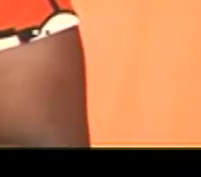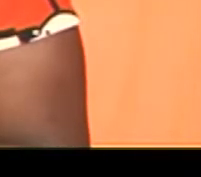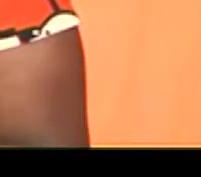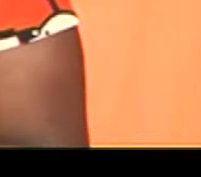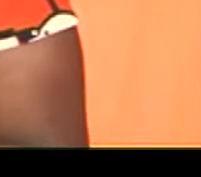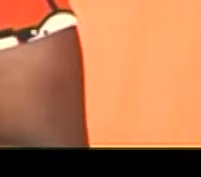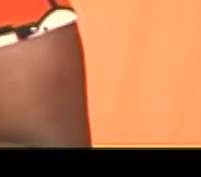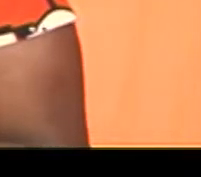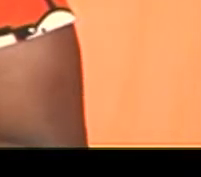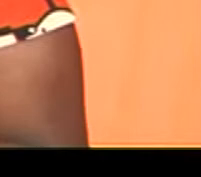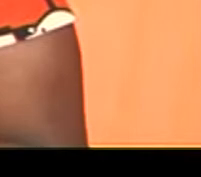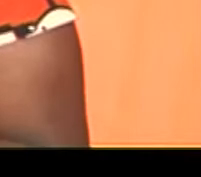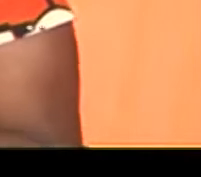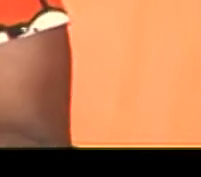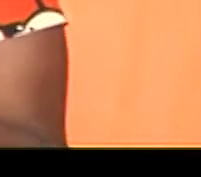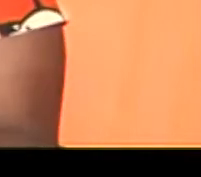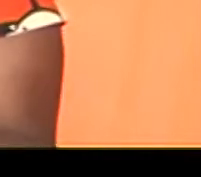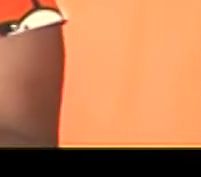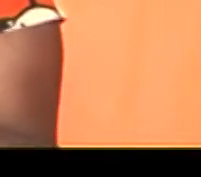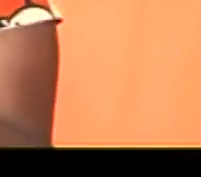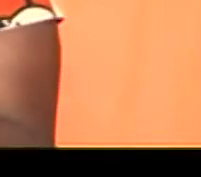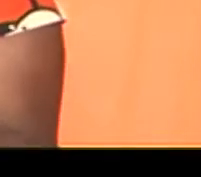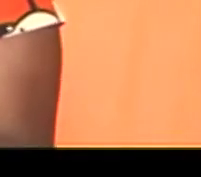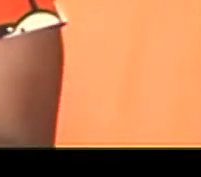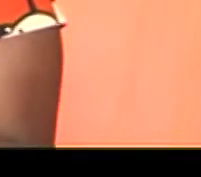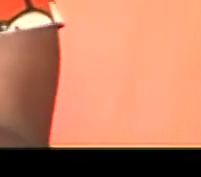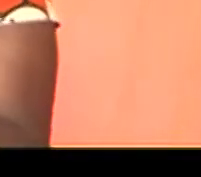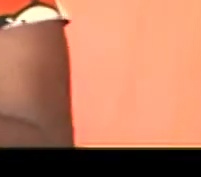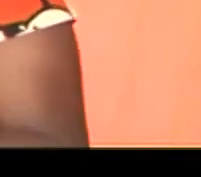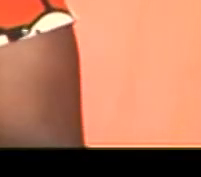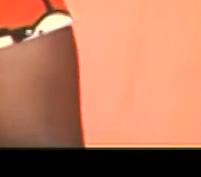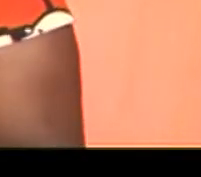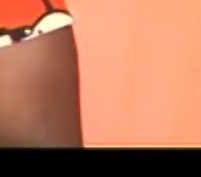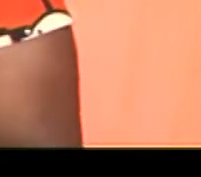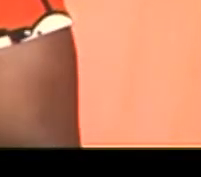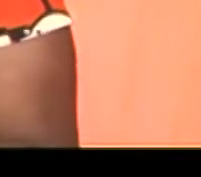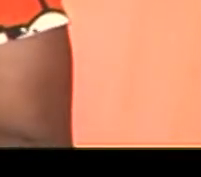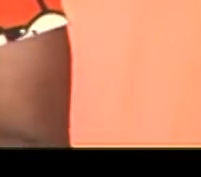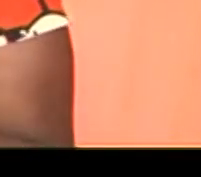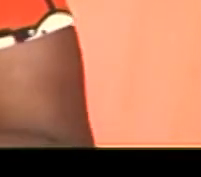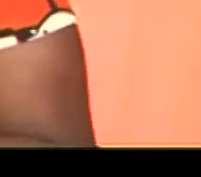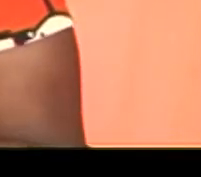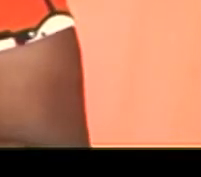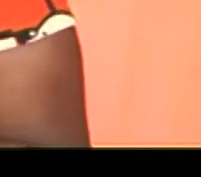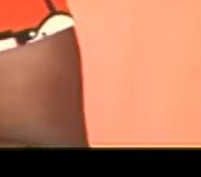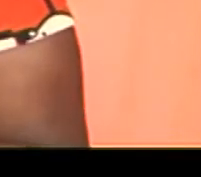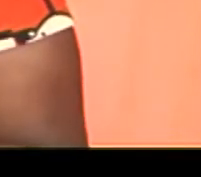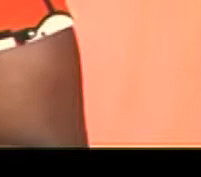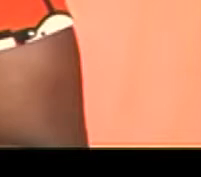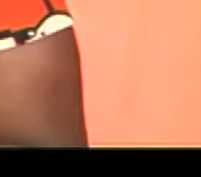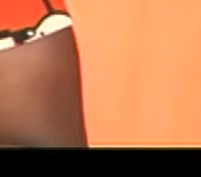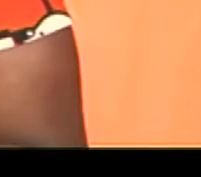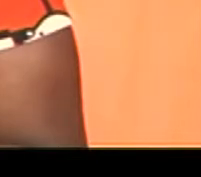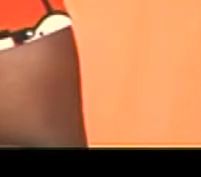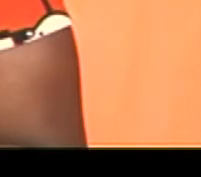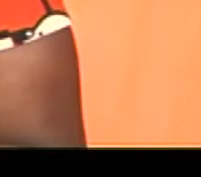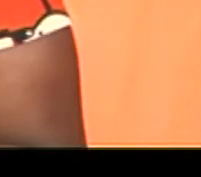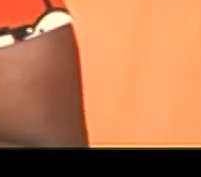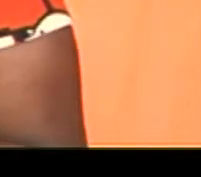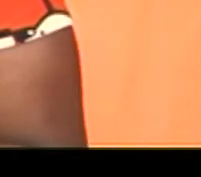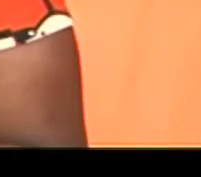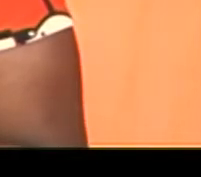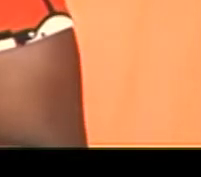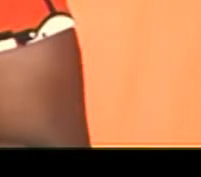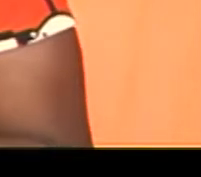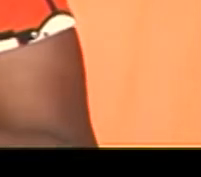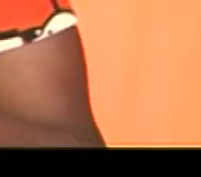And the Bible says that his rod and his staff are going to comfort you. Can I tell you that God is going to comfort you this year?